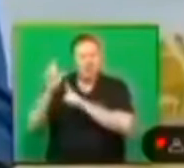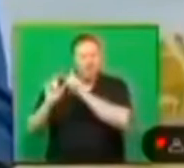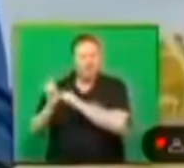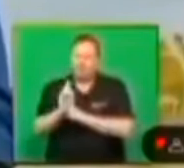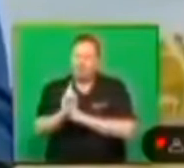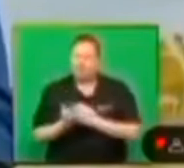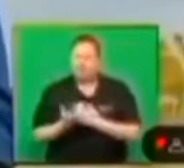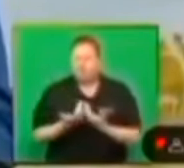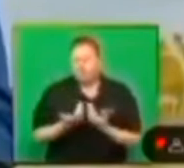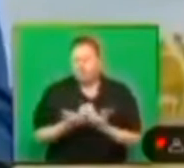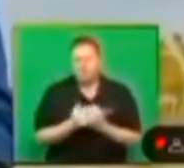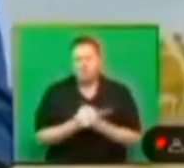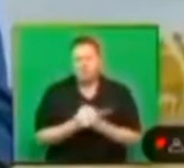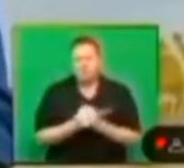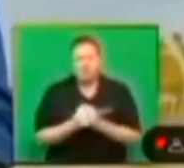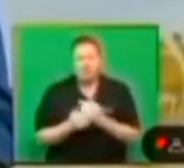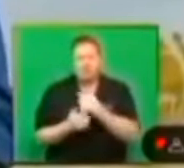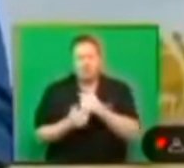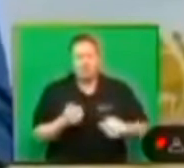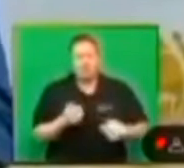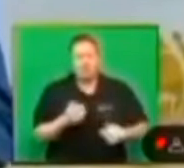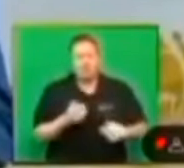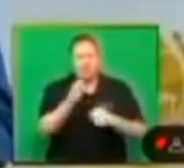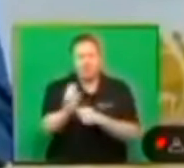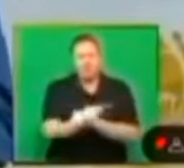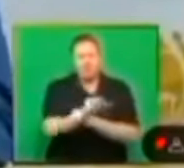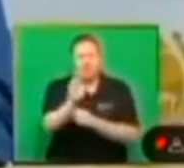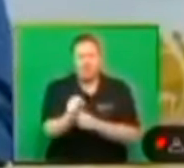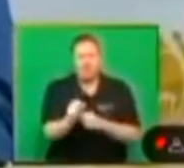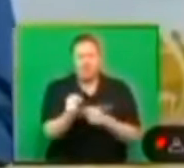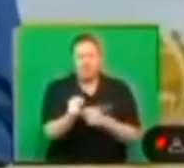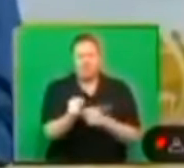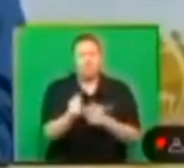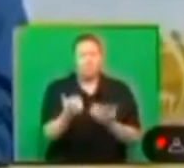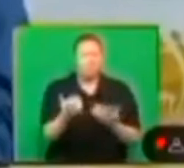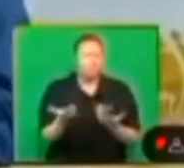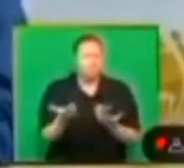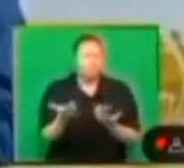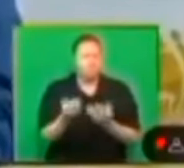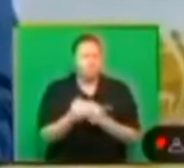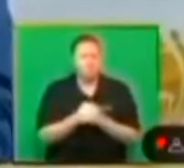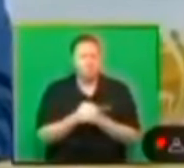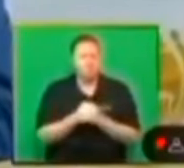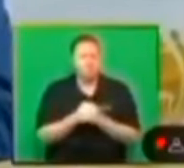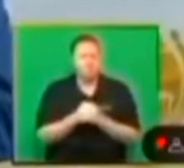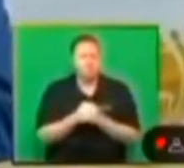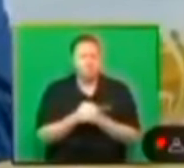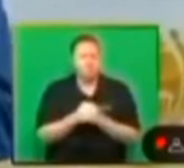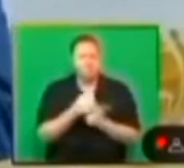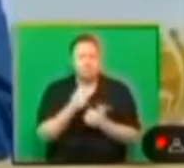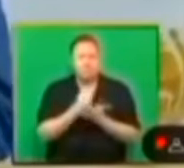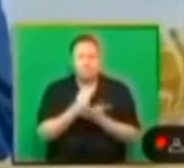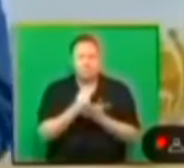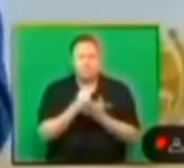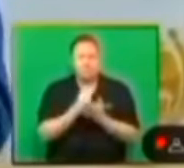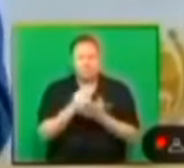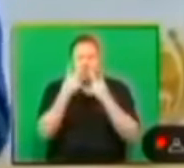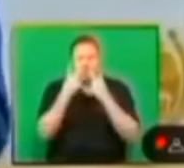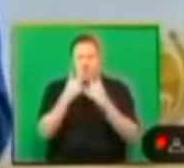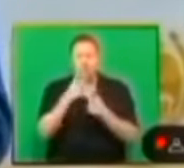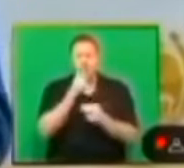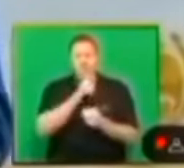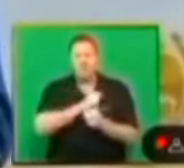legacy as President of South Africa. And therefore we must go and look at the real